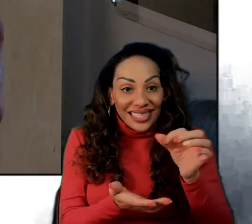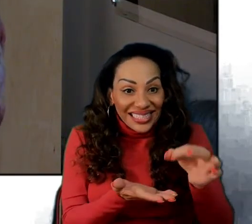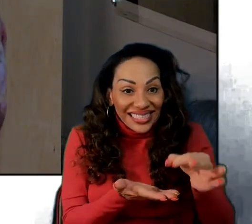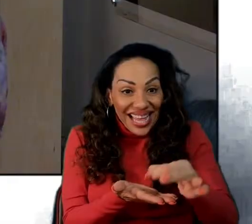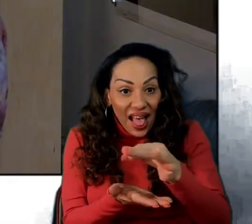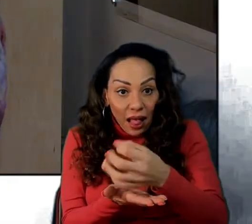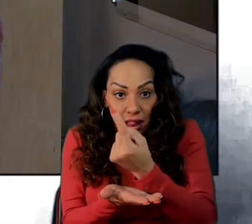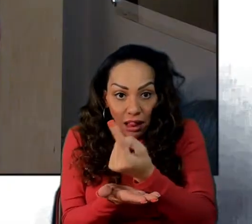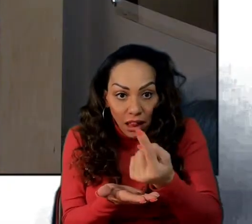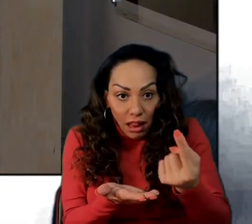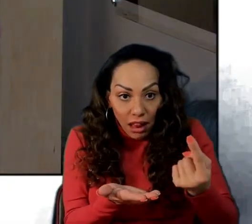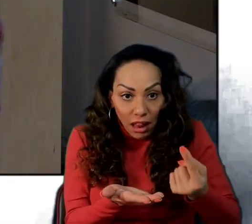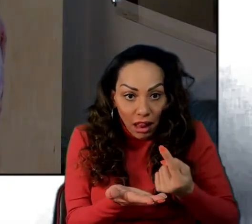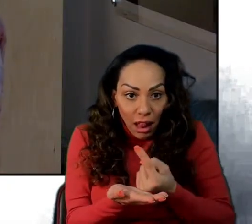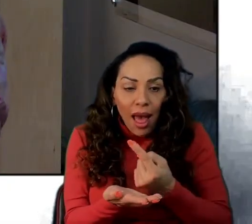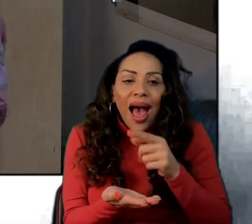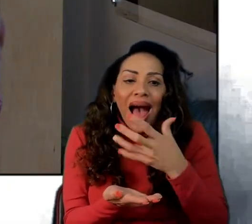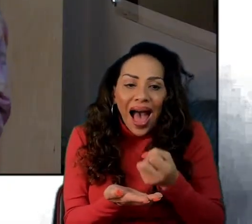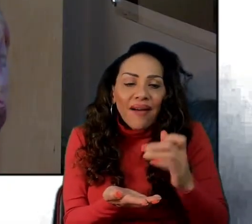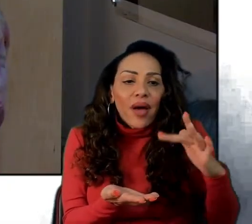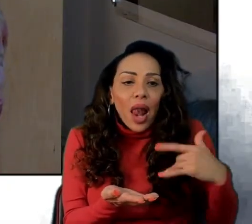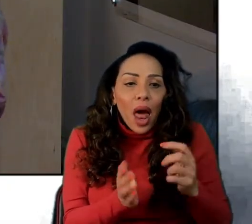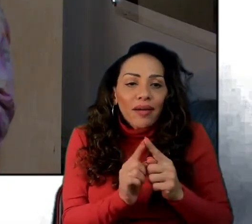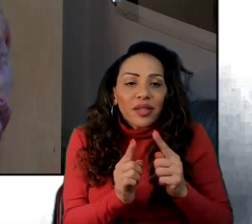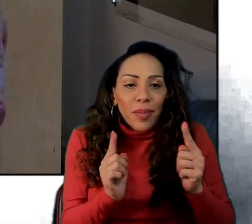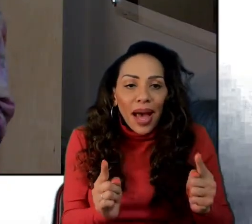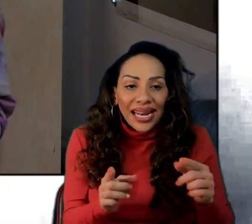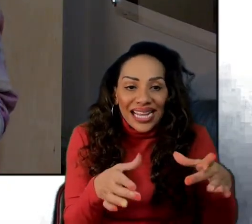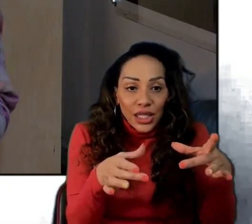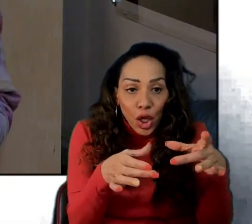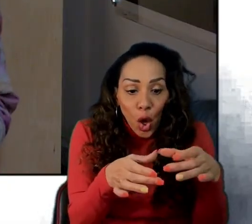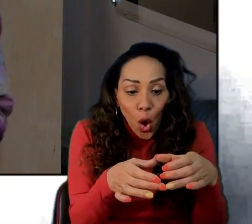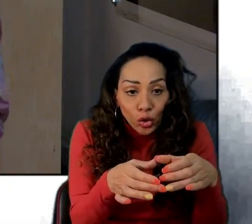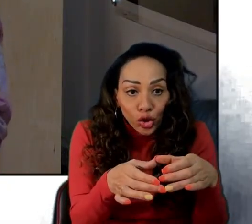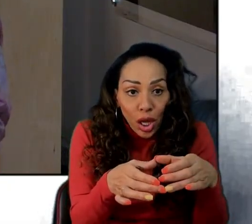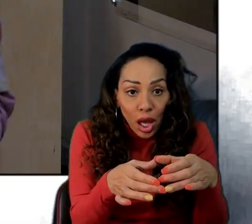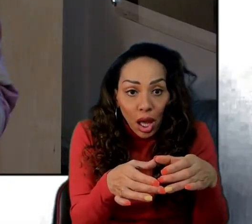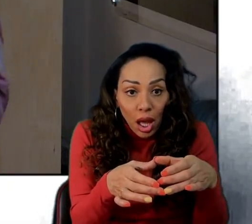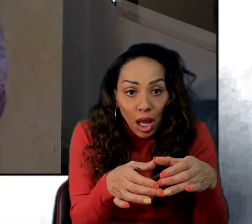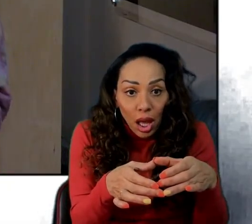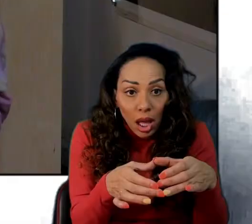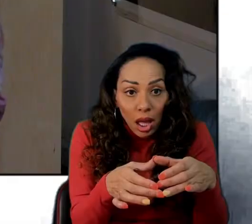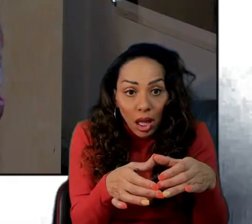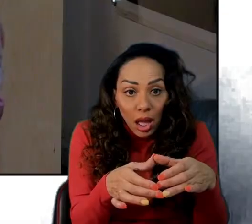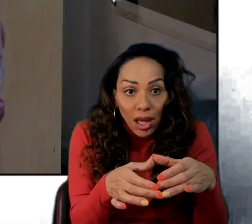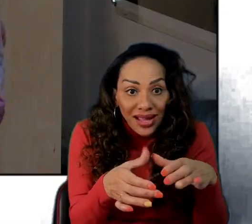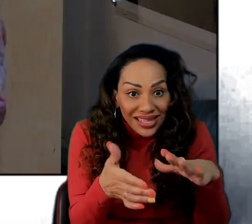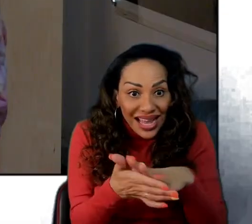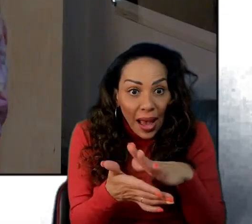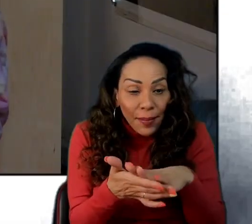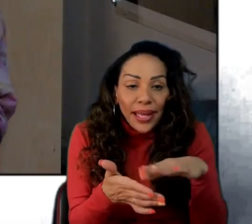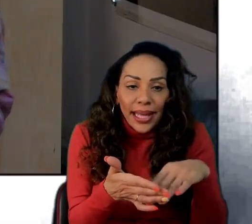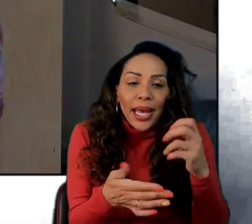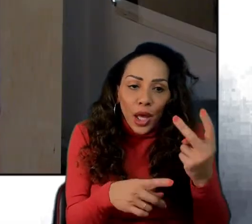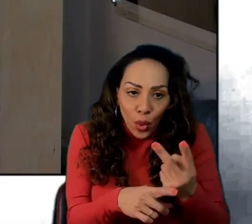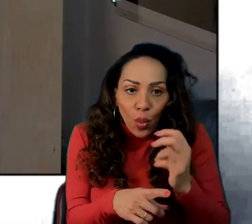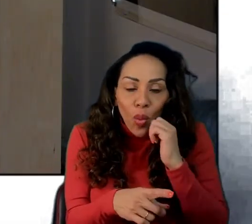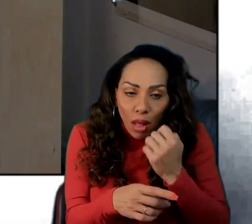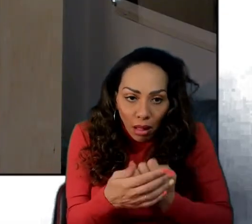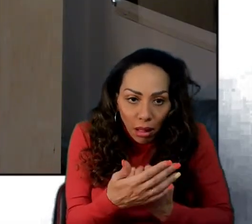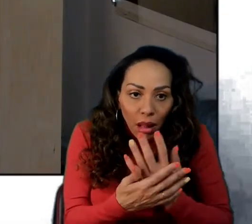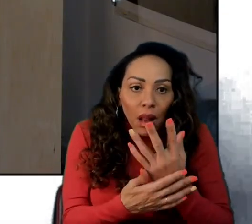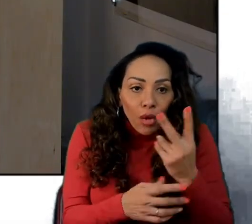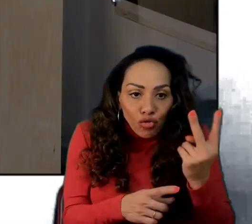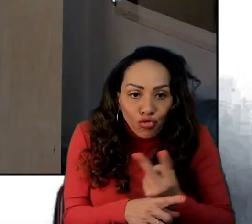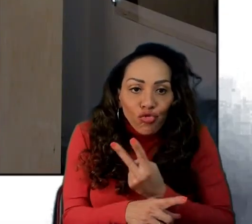lifespan. But in terms of as a culture, as long as you keep it happy, it can just keep reproducing. As long as you keep putting the inputs in there, it will keep